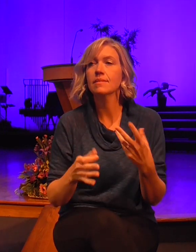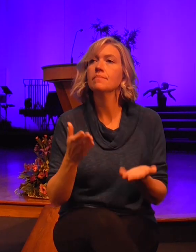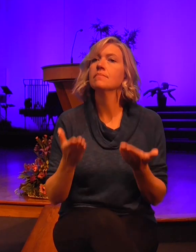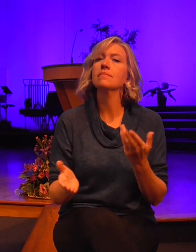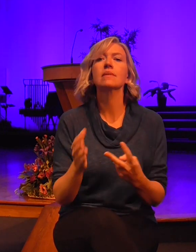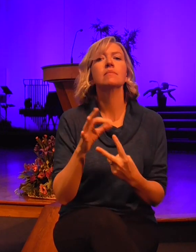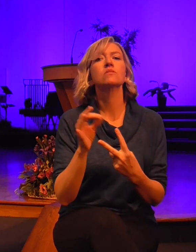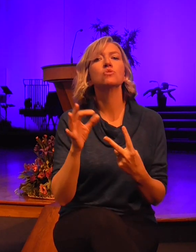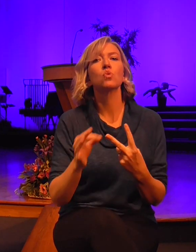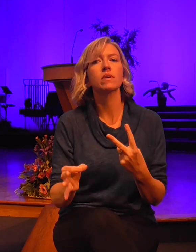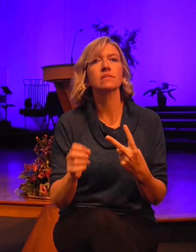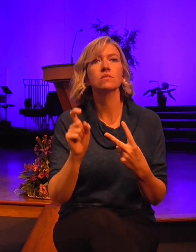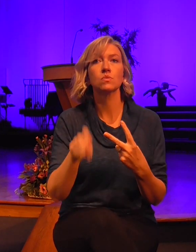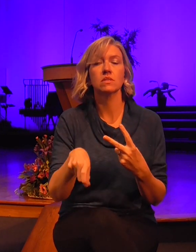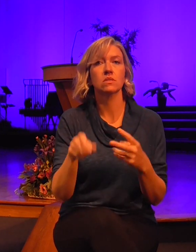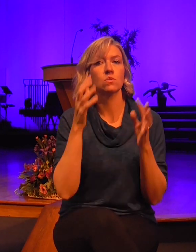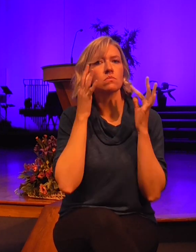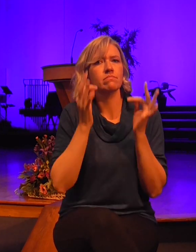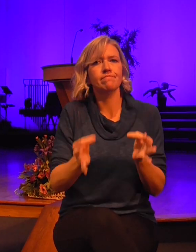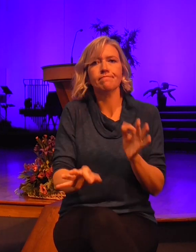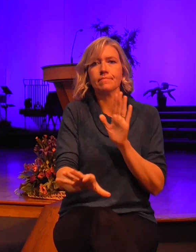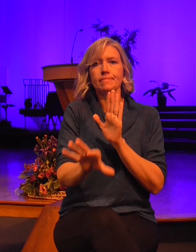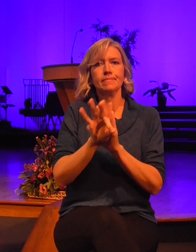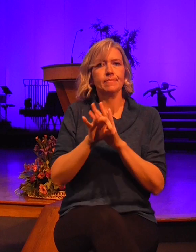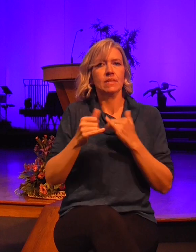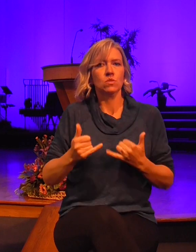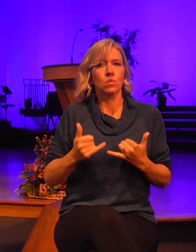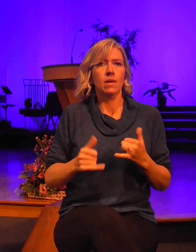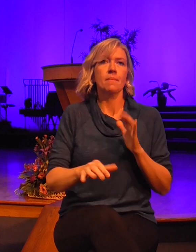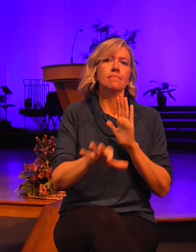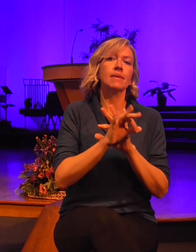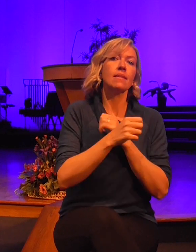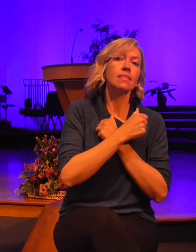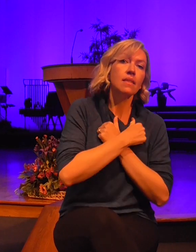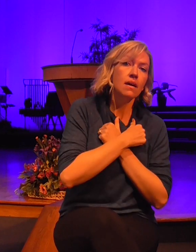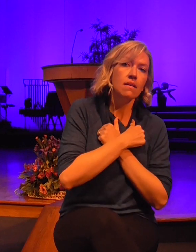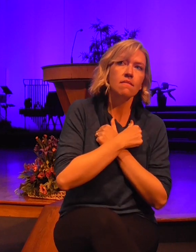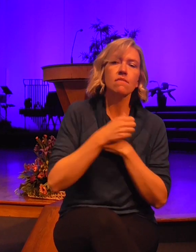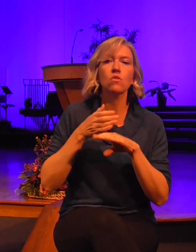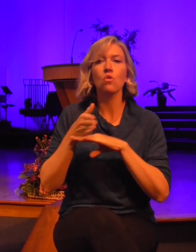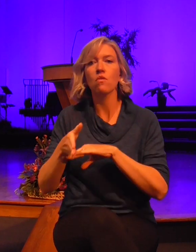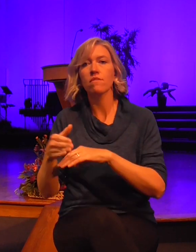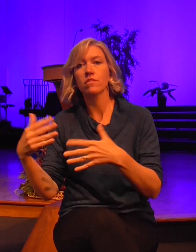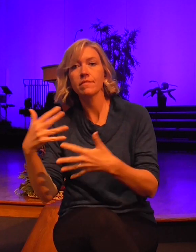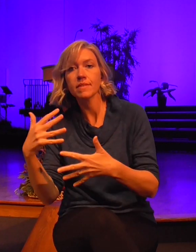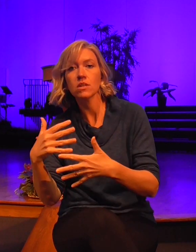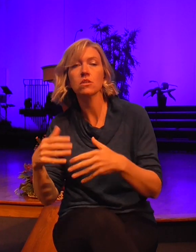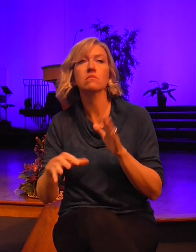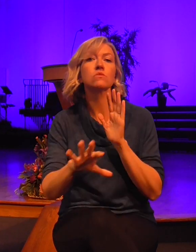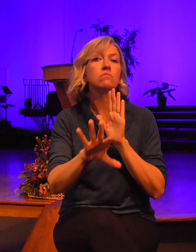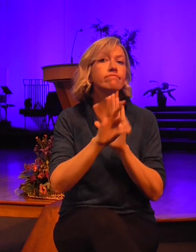choice that you need to make today, to choose love over fear, to choose your sobriety,